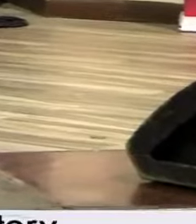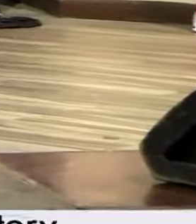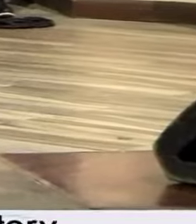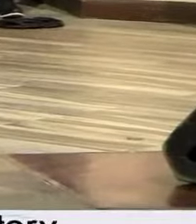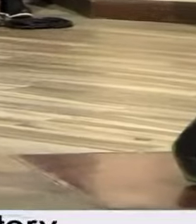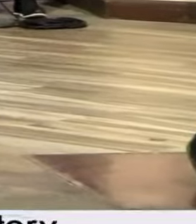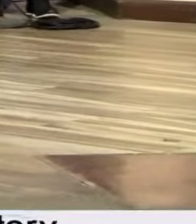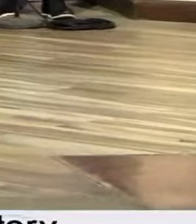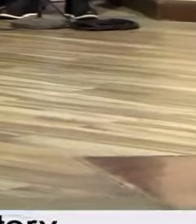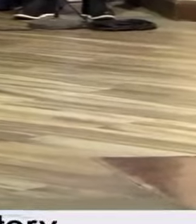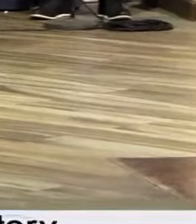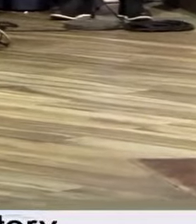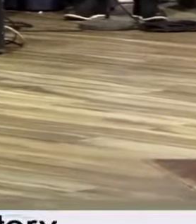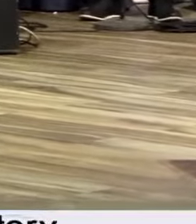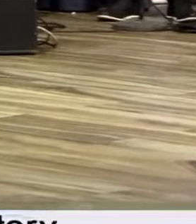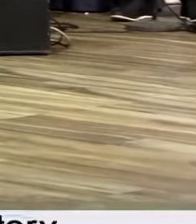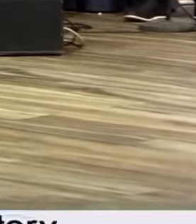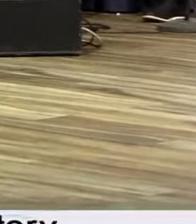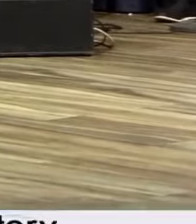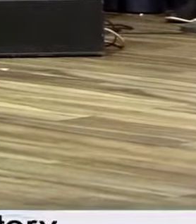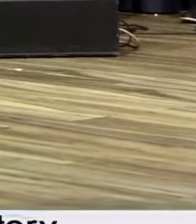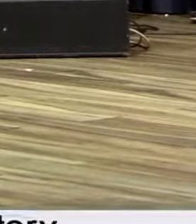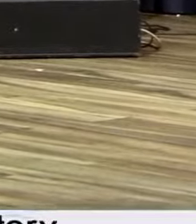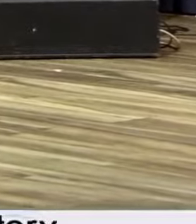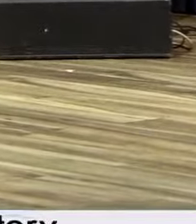you're going through some stuff.